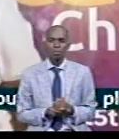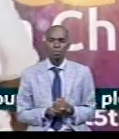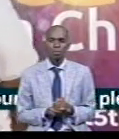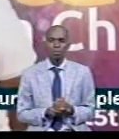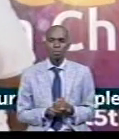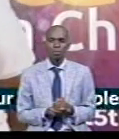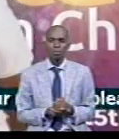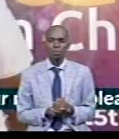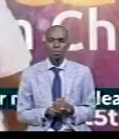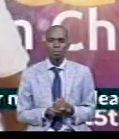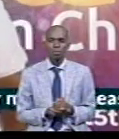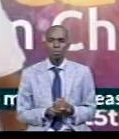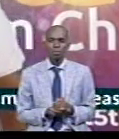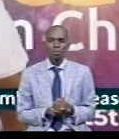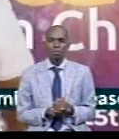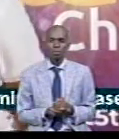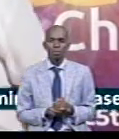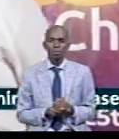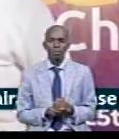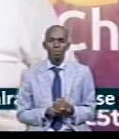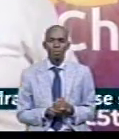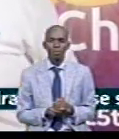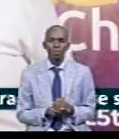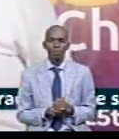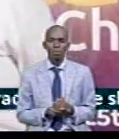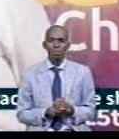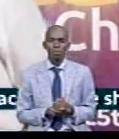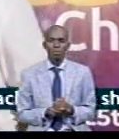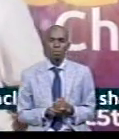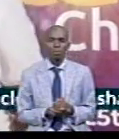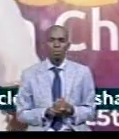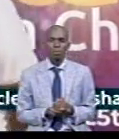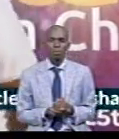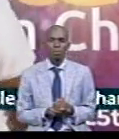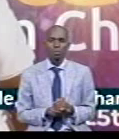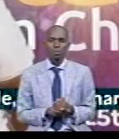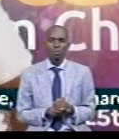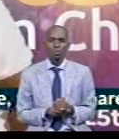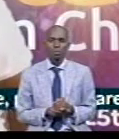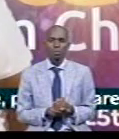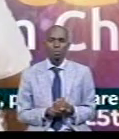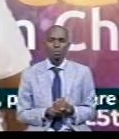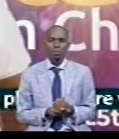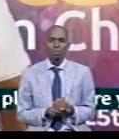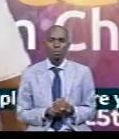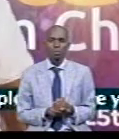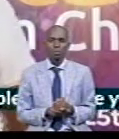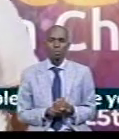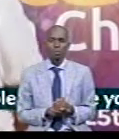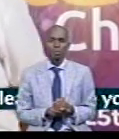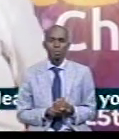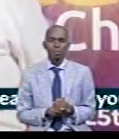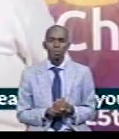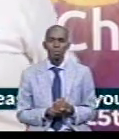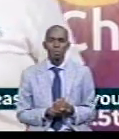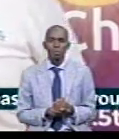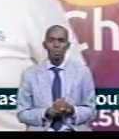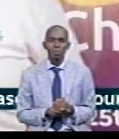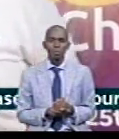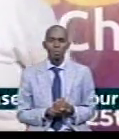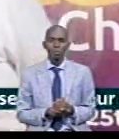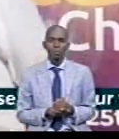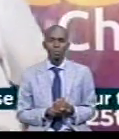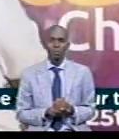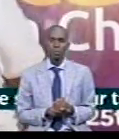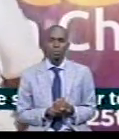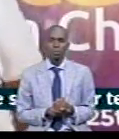Missouri goes to me a bar by here. They didn't break, they didn't pass all bar. I am so better. And he, I